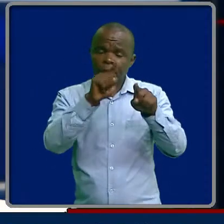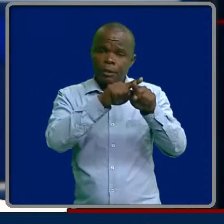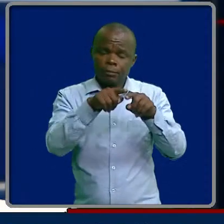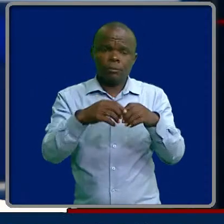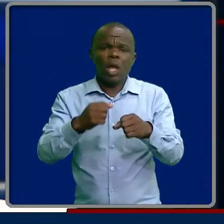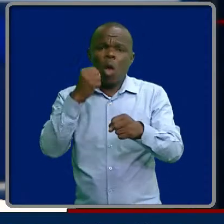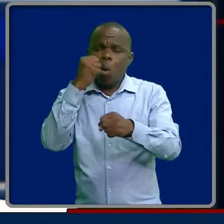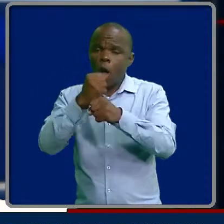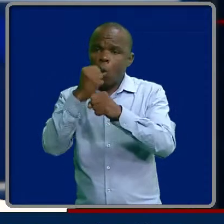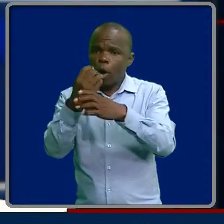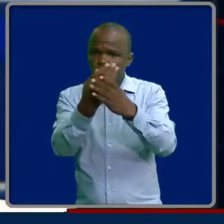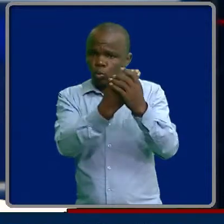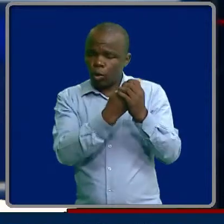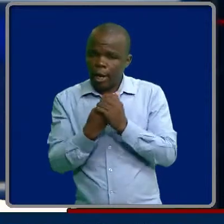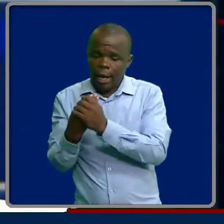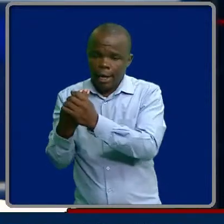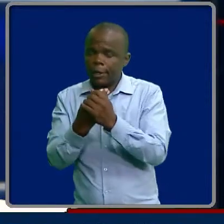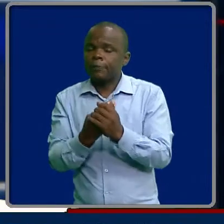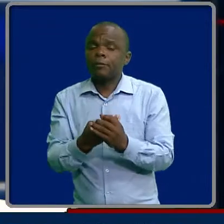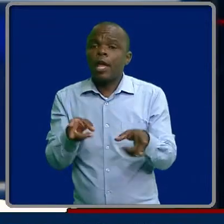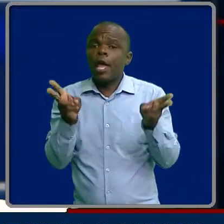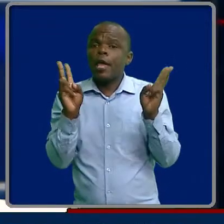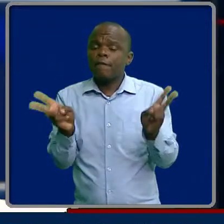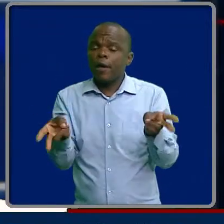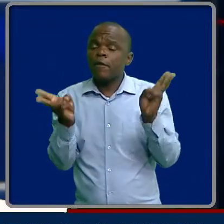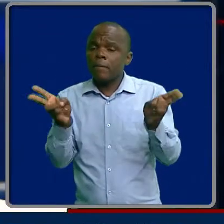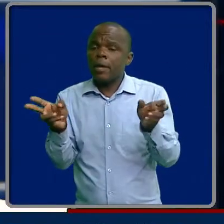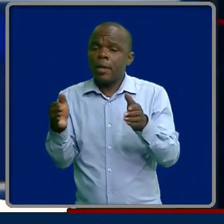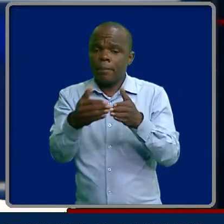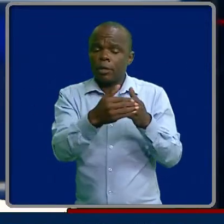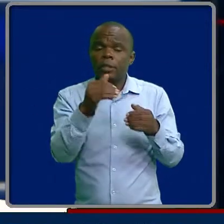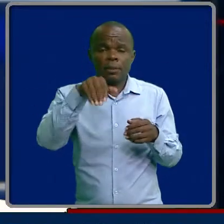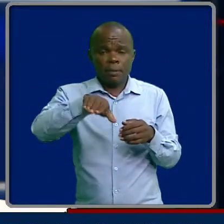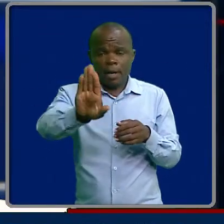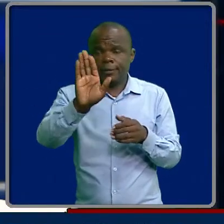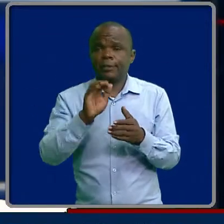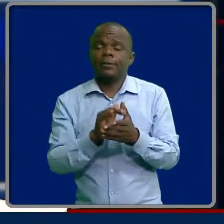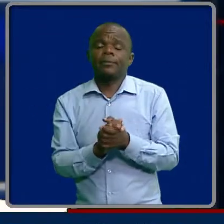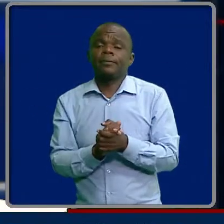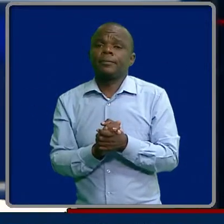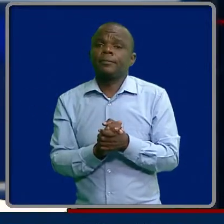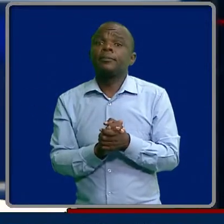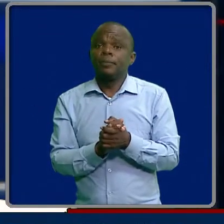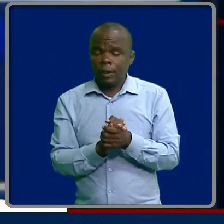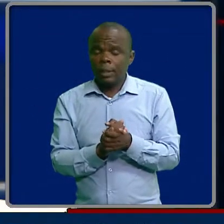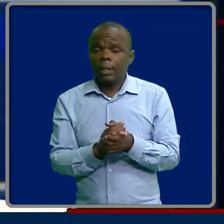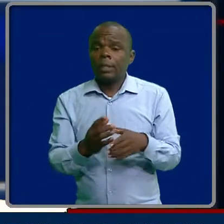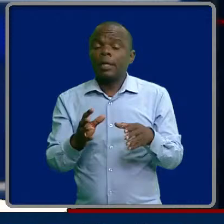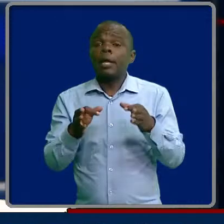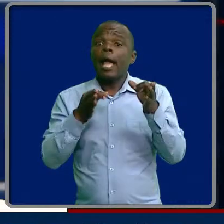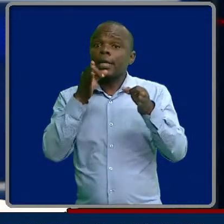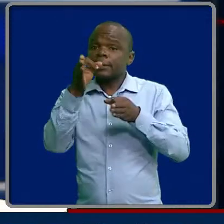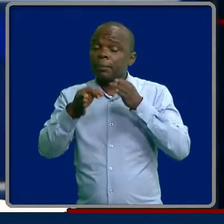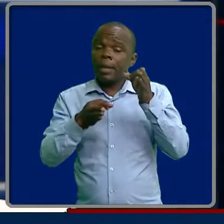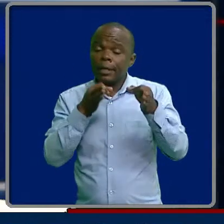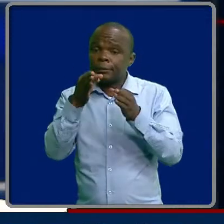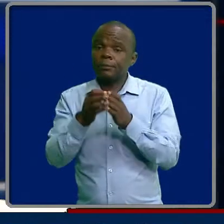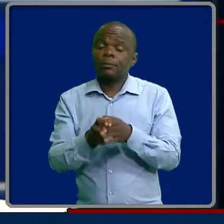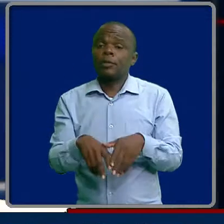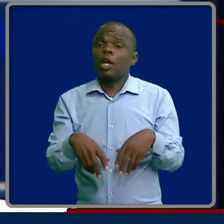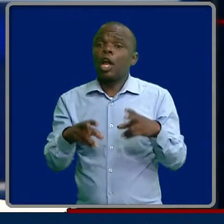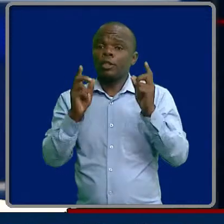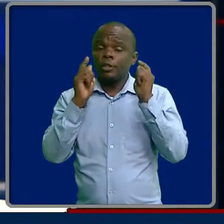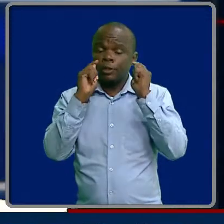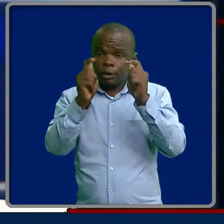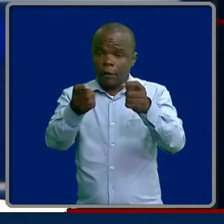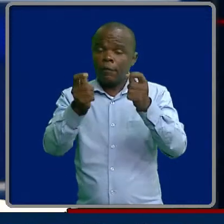benefits the residents of the area. Melane said this while making an address at the second Responsible Tourism Conference organized by